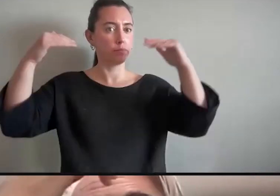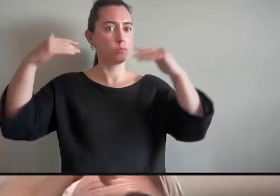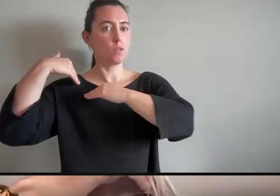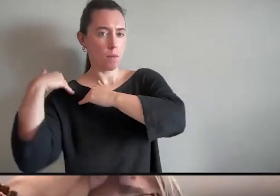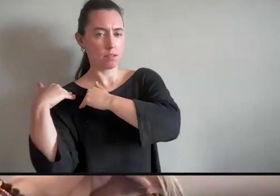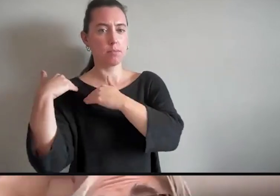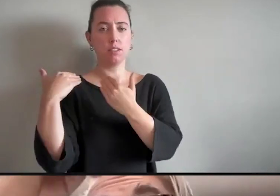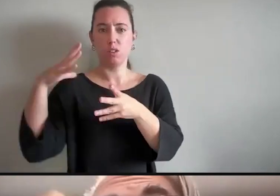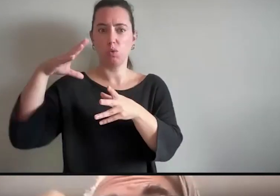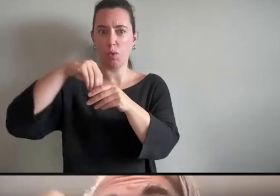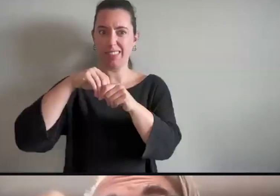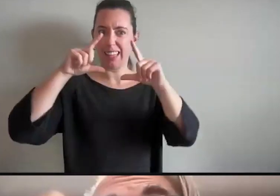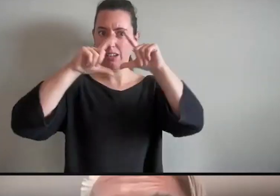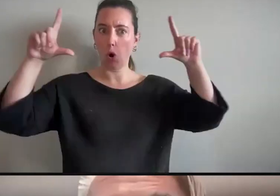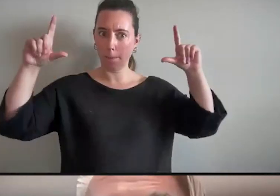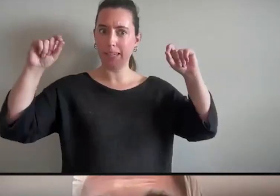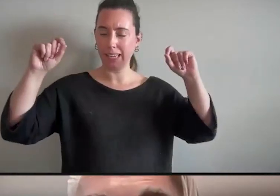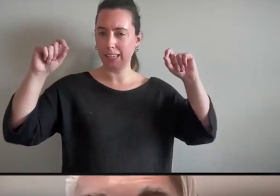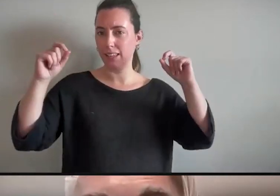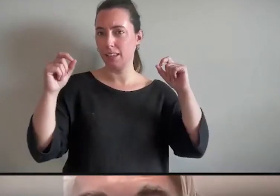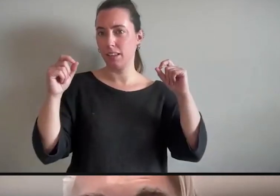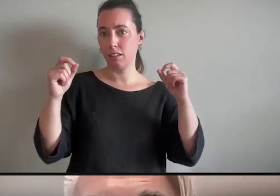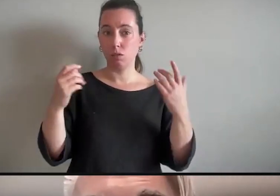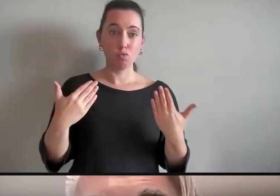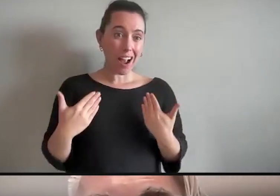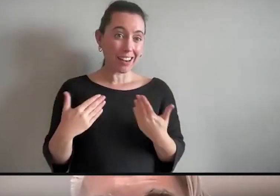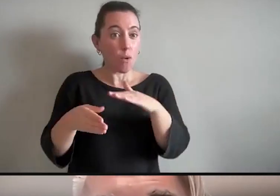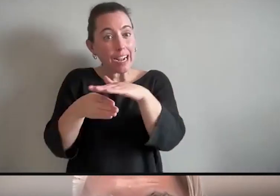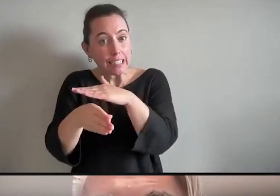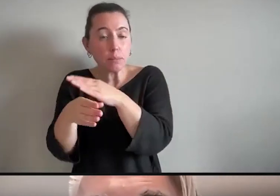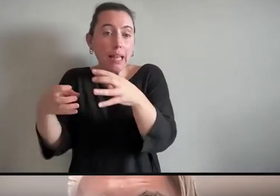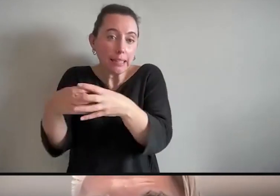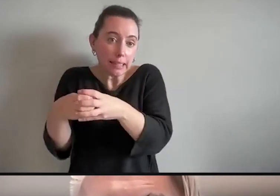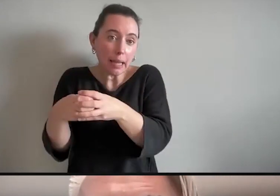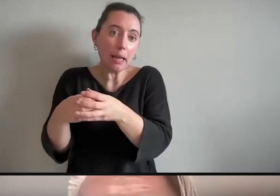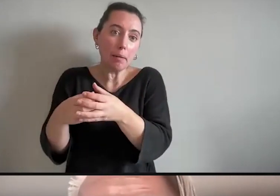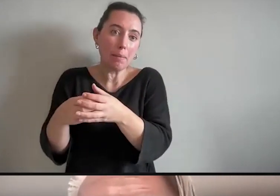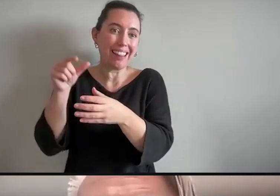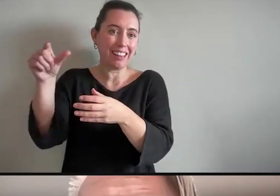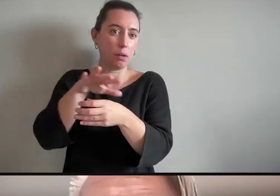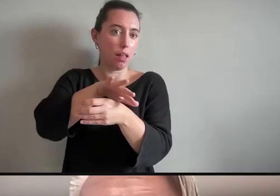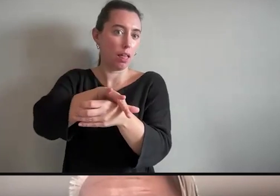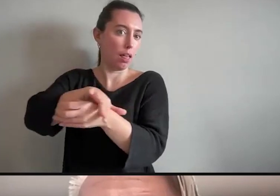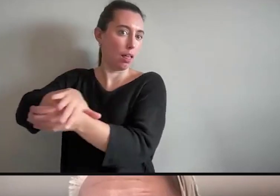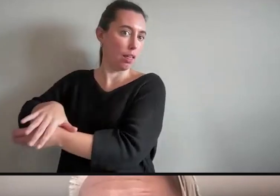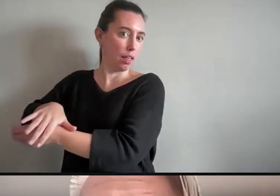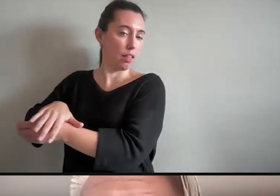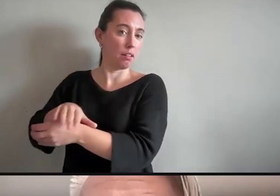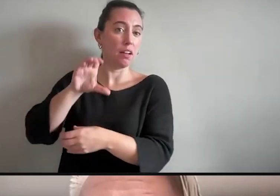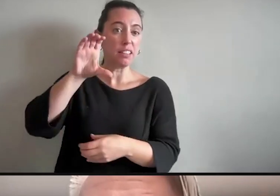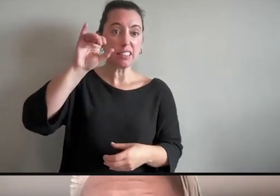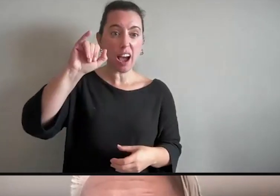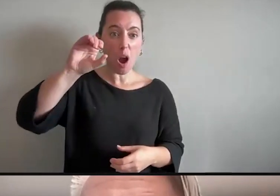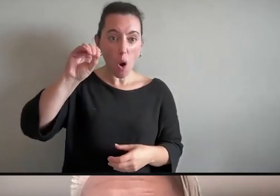a lot of the work that I've been trying to do. At the moment, accessibility teams are often invisible to their own CIOs,